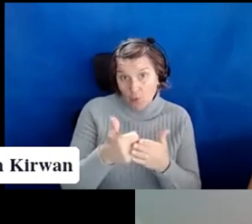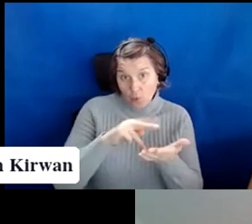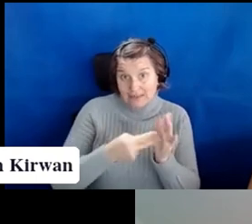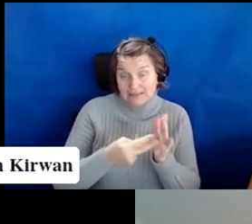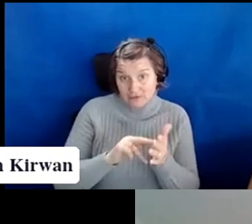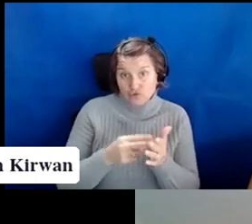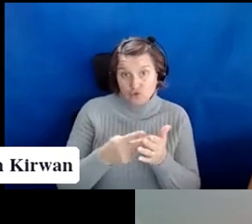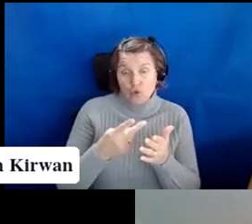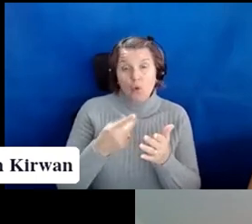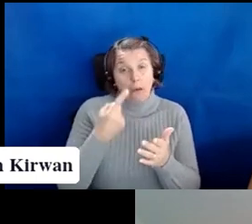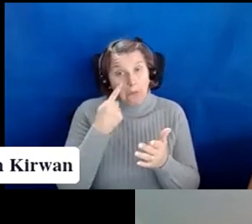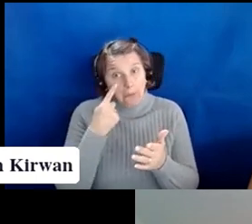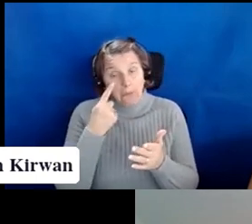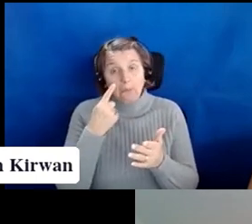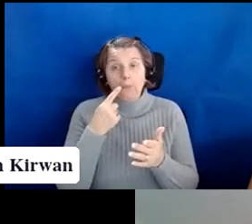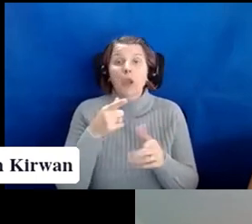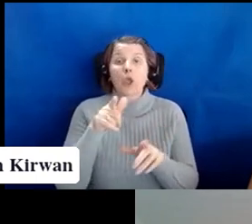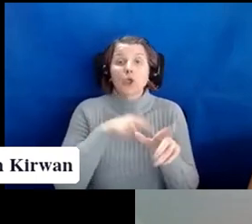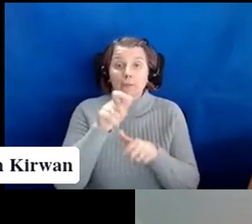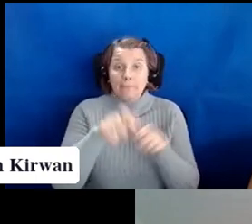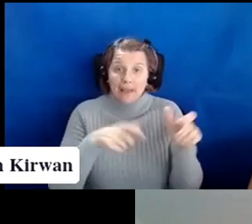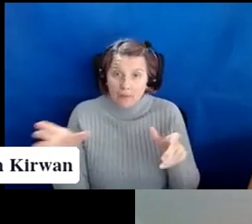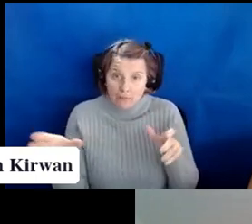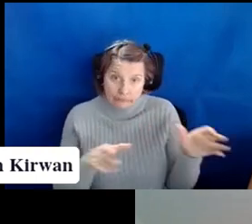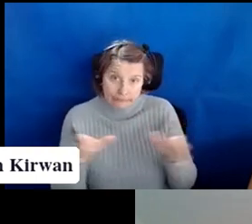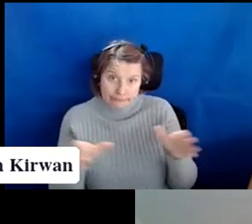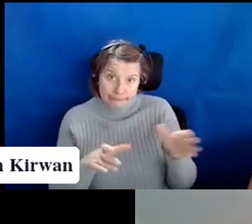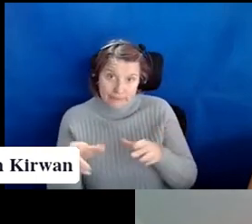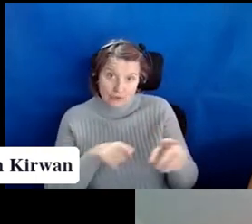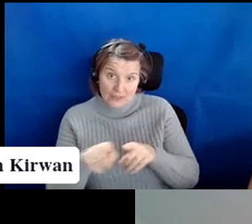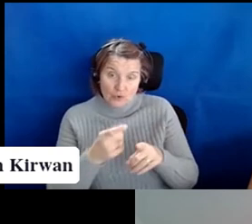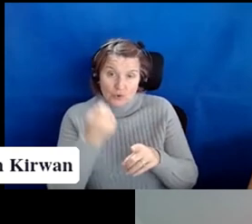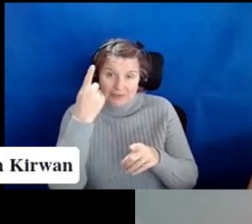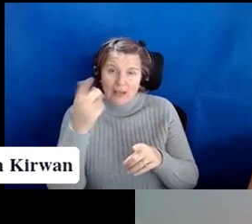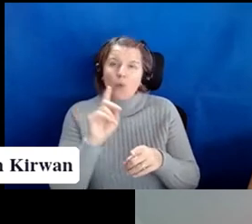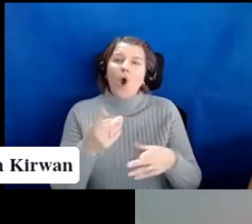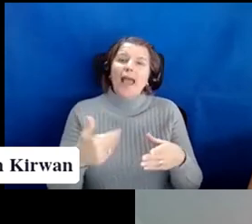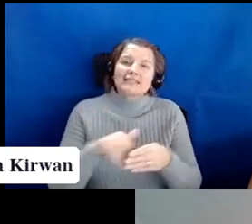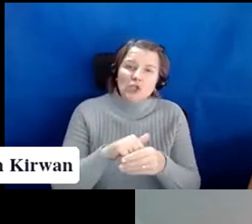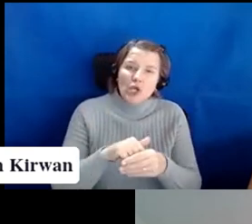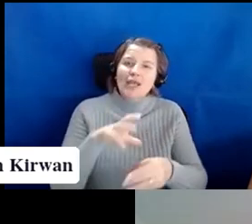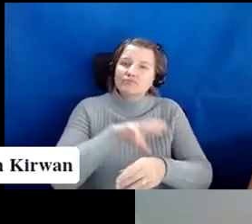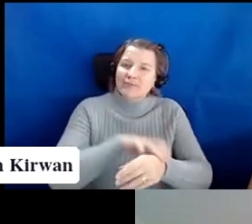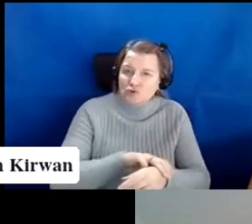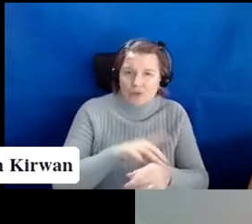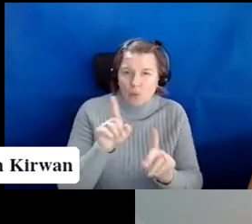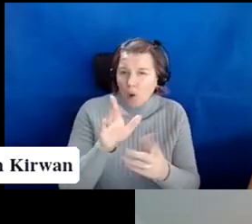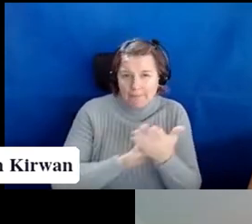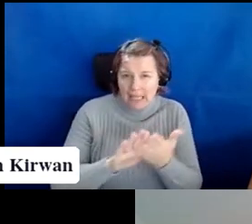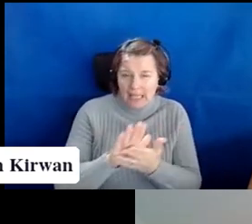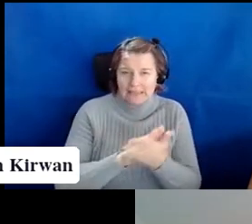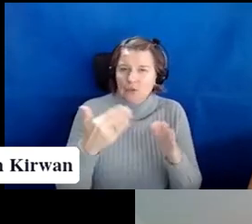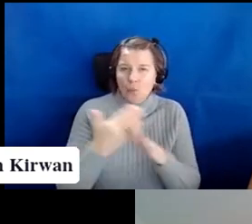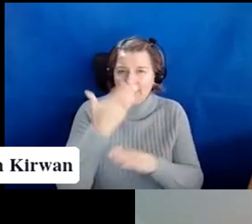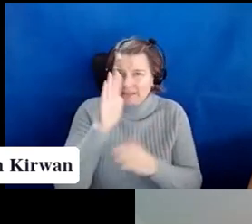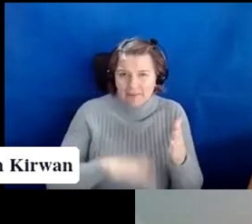organisations who are looking at taking on young people in understanding what an intern is, what an apprentice is, work experience,